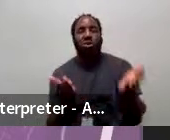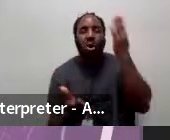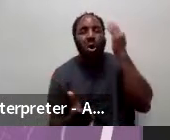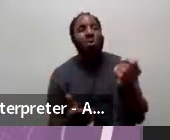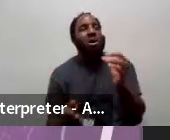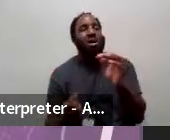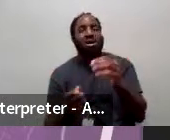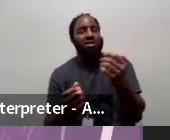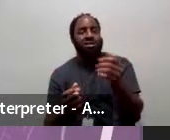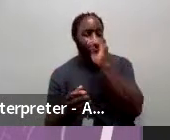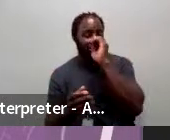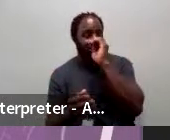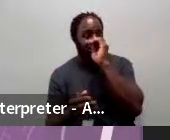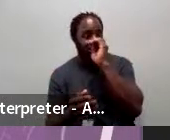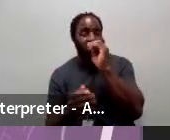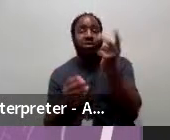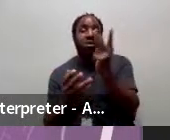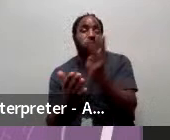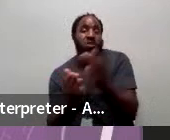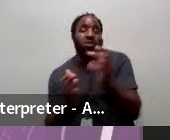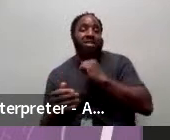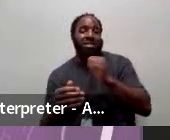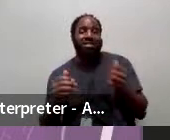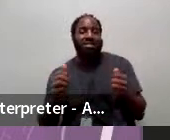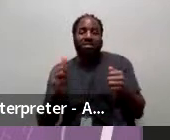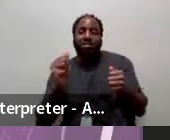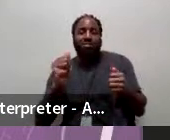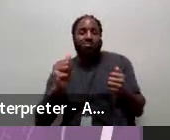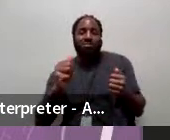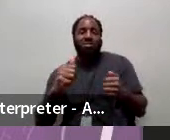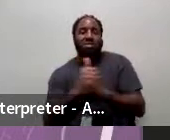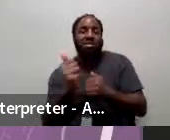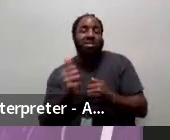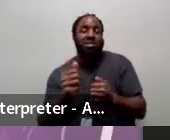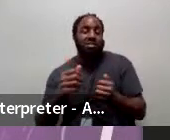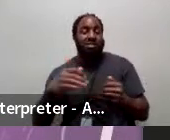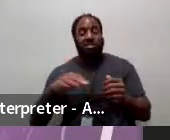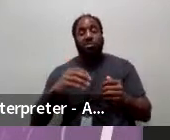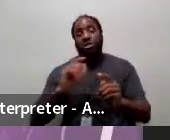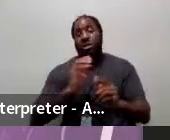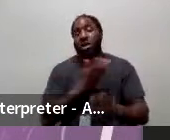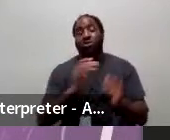parking situation, and along with the other questions as well? Thank you.